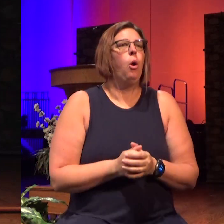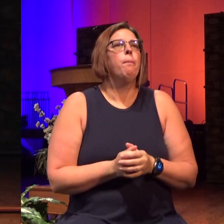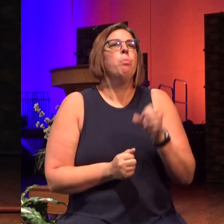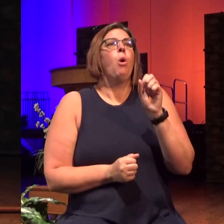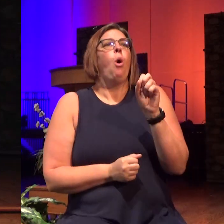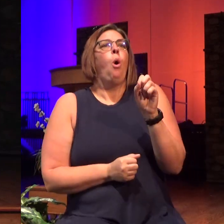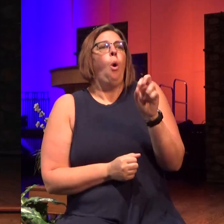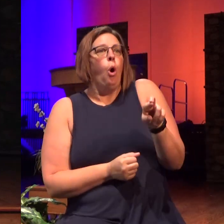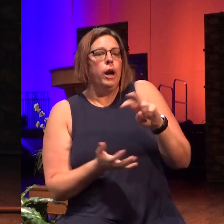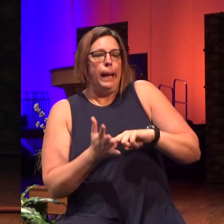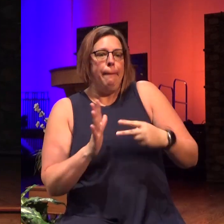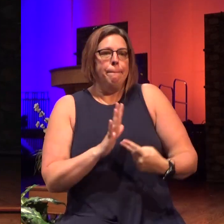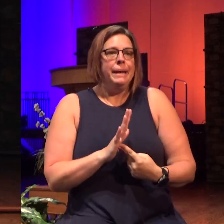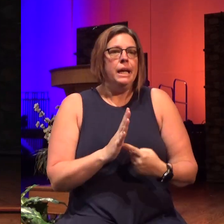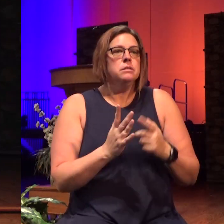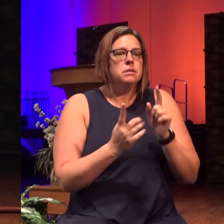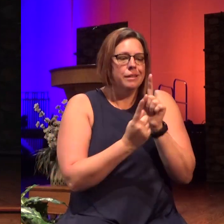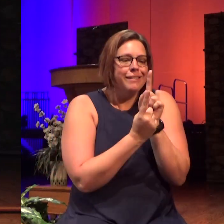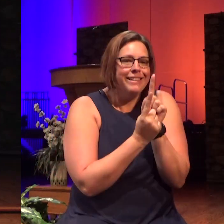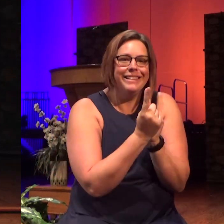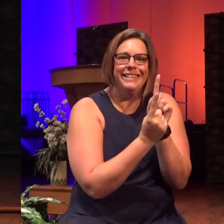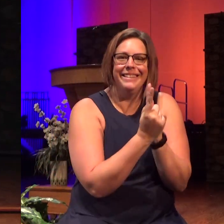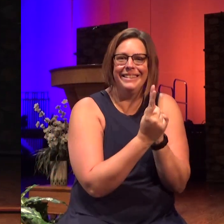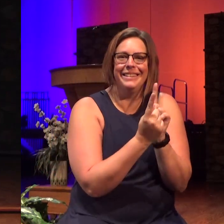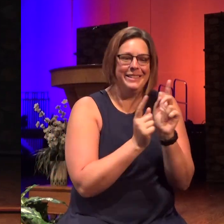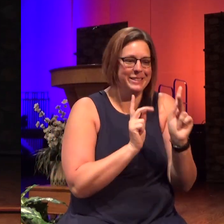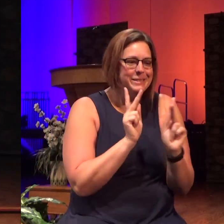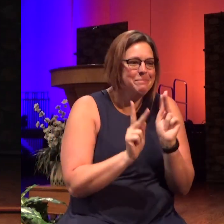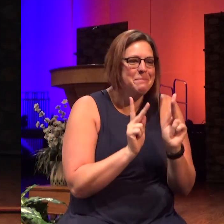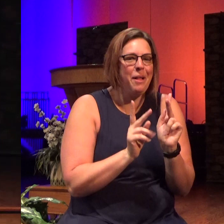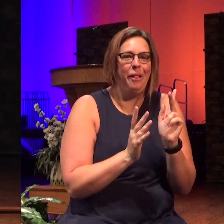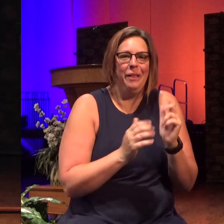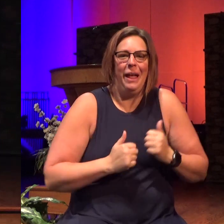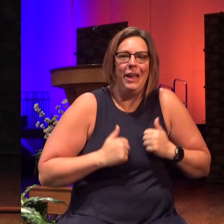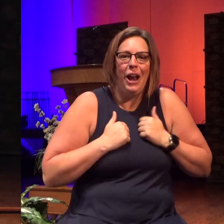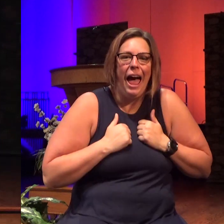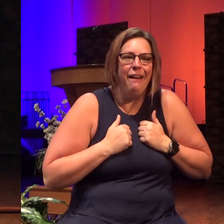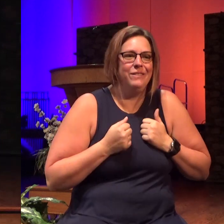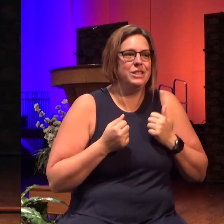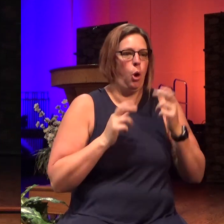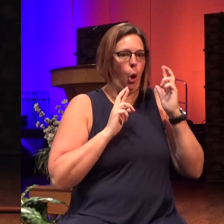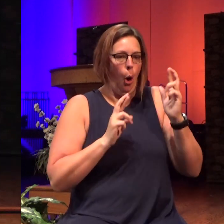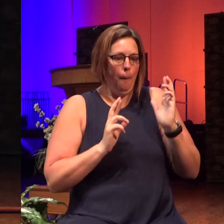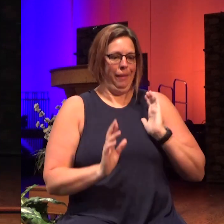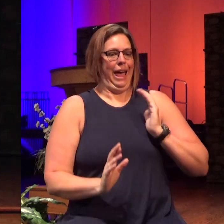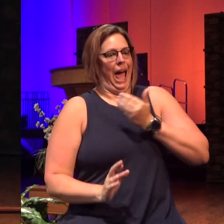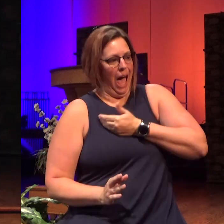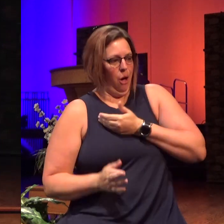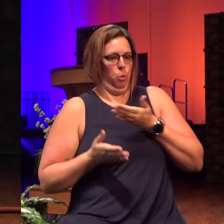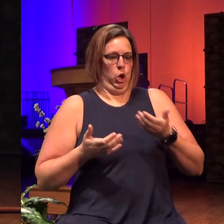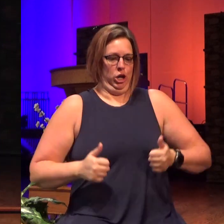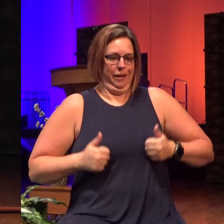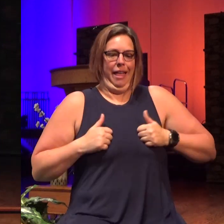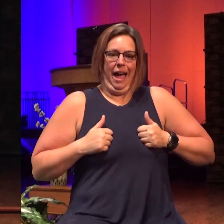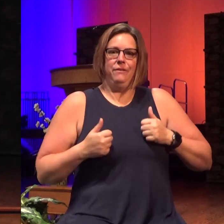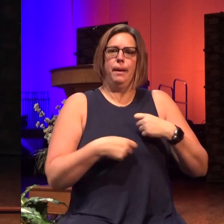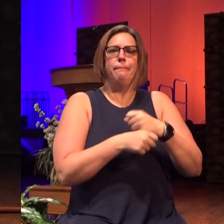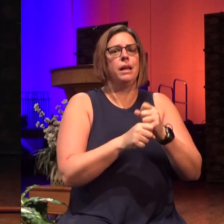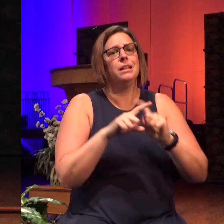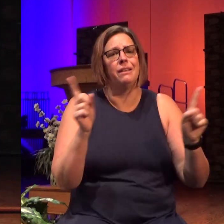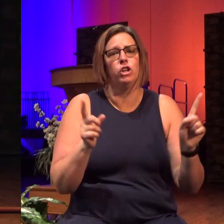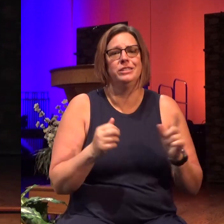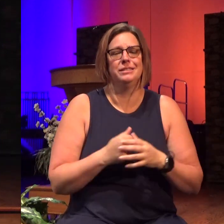mean that one-on-one in people's lives, we hope that our presence has made a difference. And